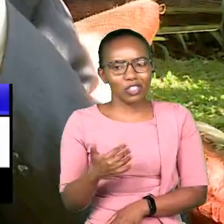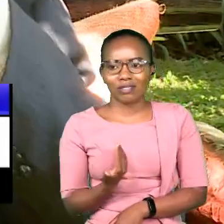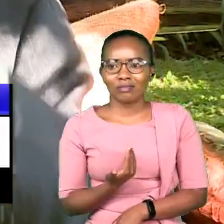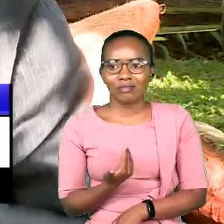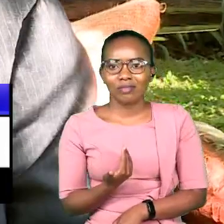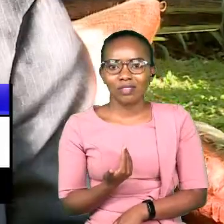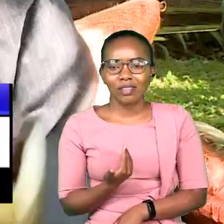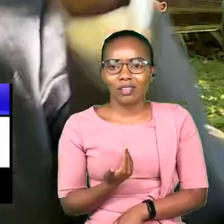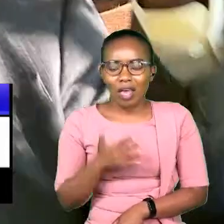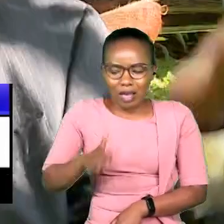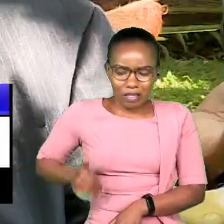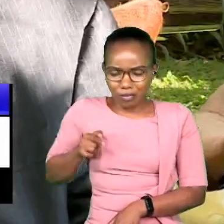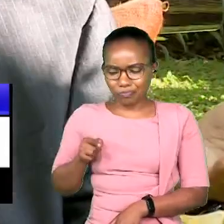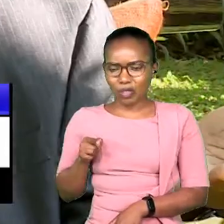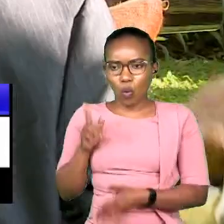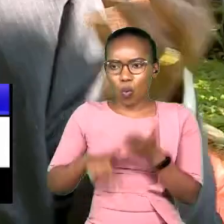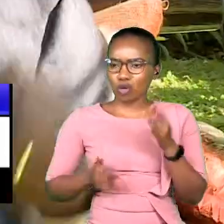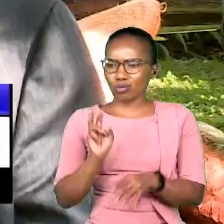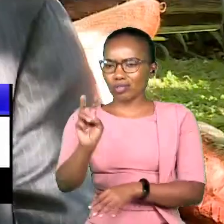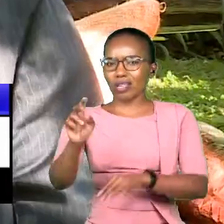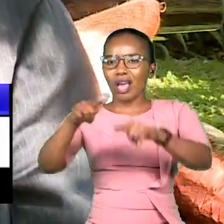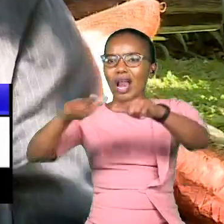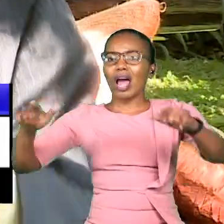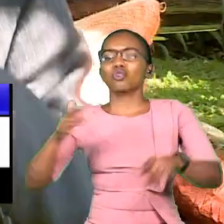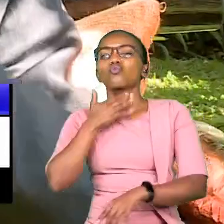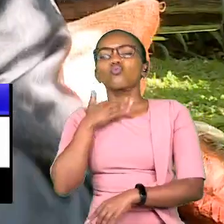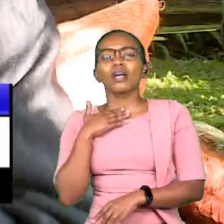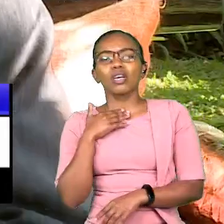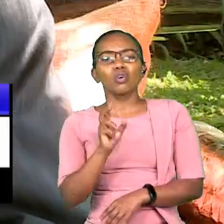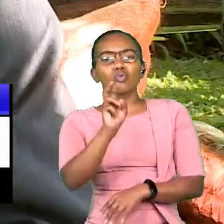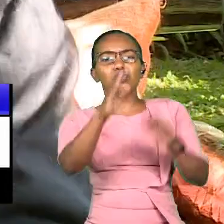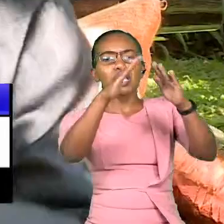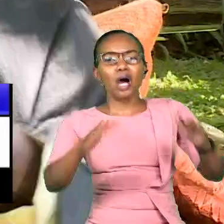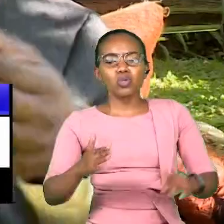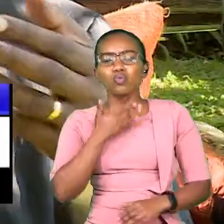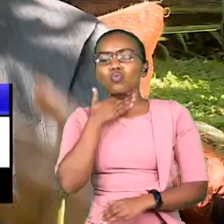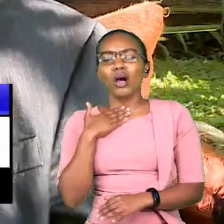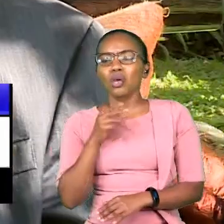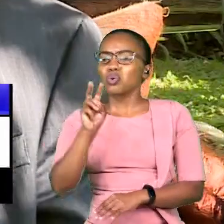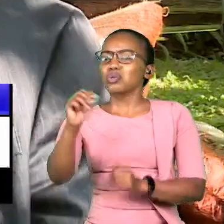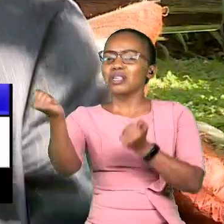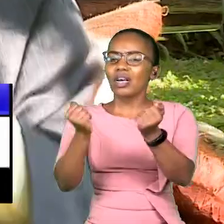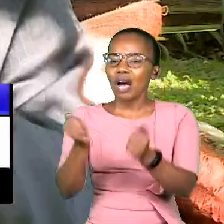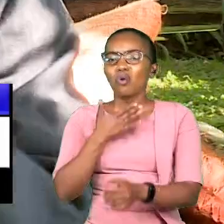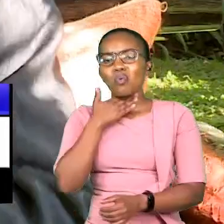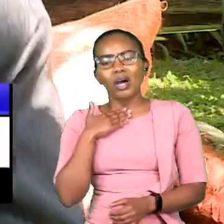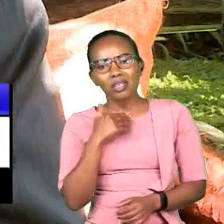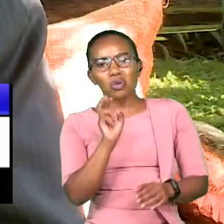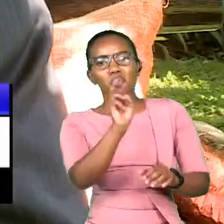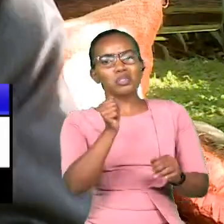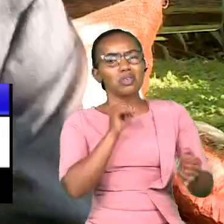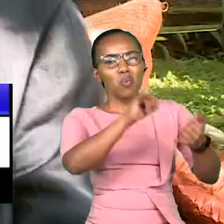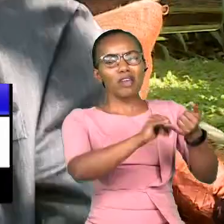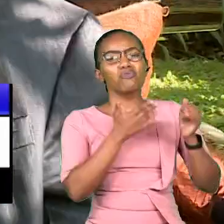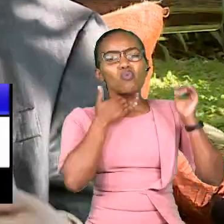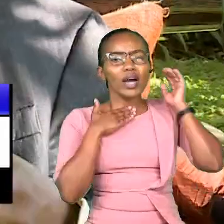just what you see. You see somebody's shamba, you want it. You see somebody's house, you want it. You see somebody's car, you want it. You see somebody's wife, you